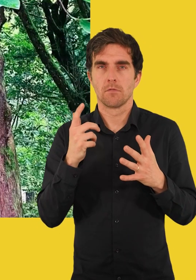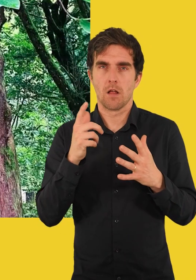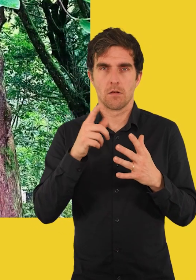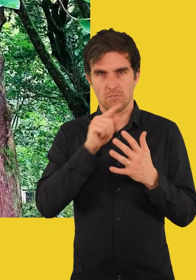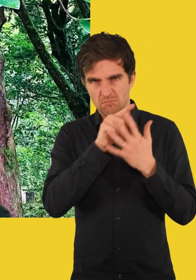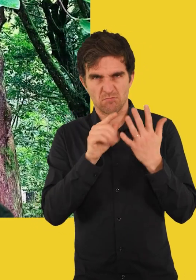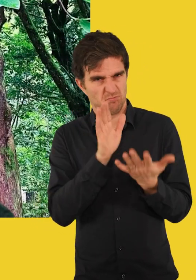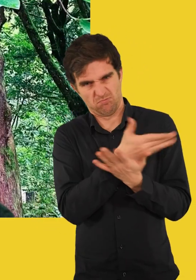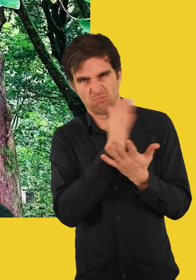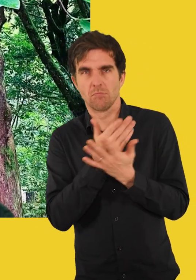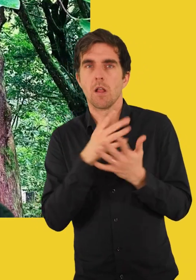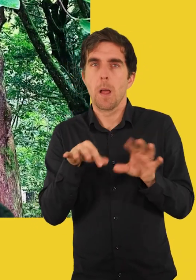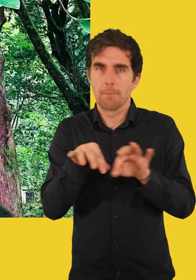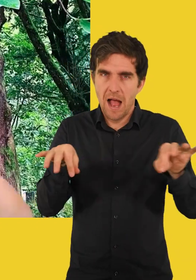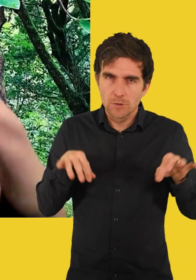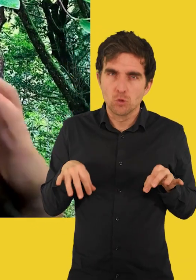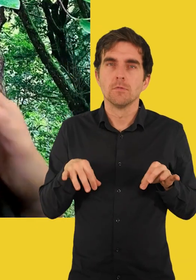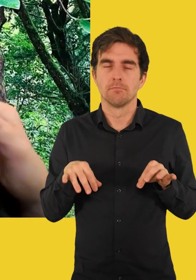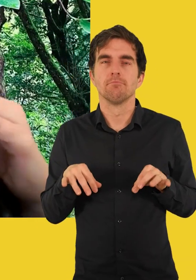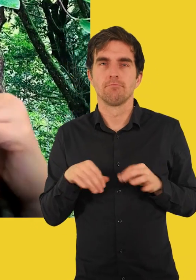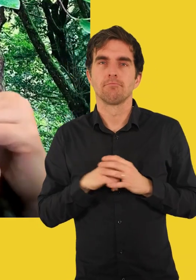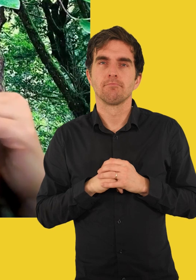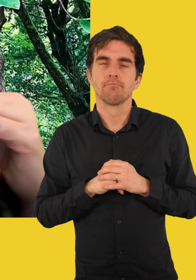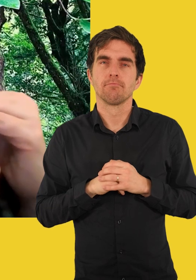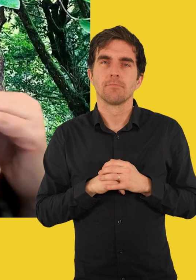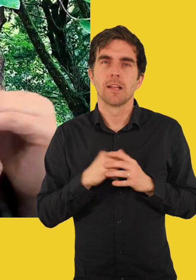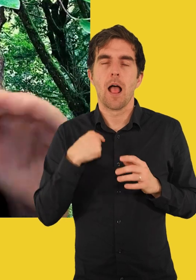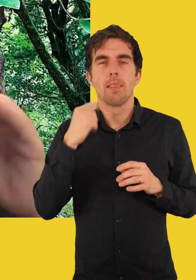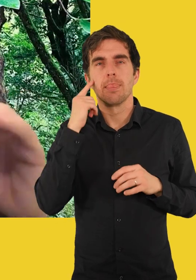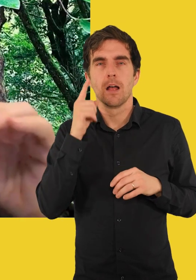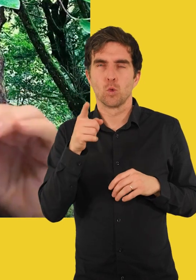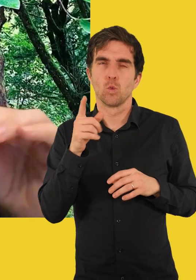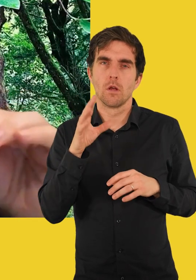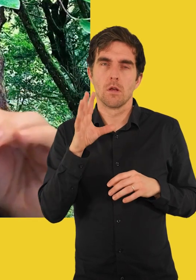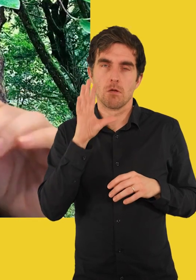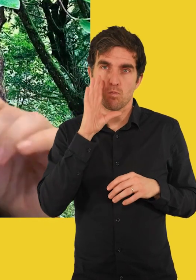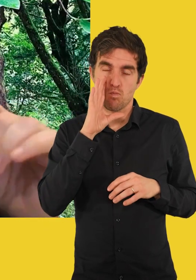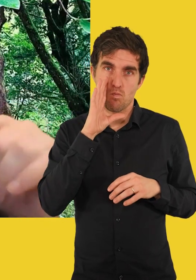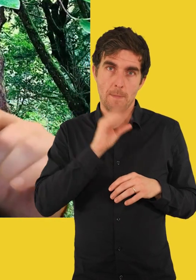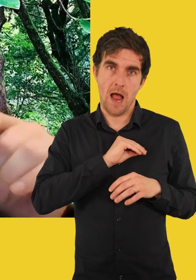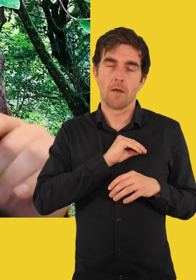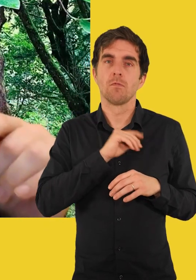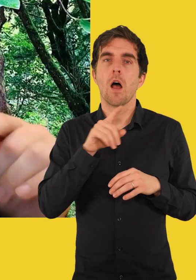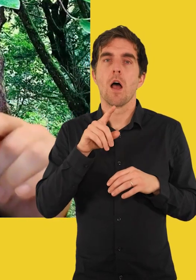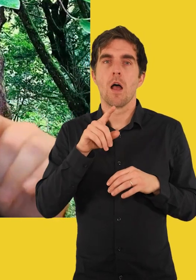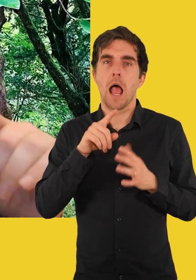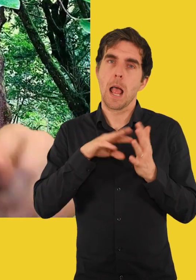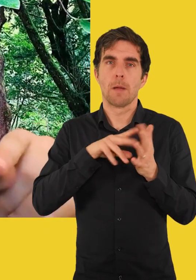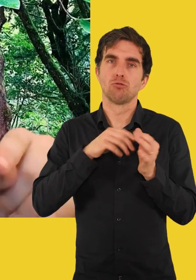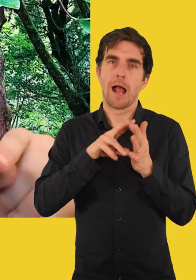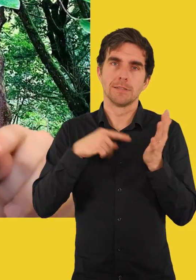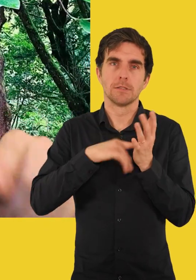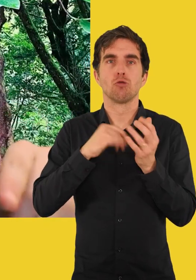buffers and boundaries, this idea that I think you really reminded me actually of Emergent Strategy